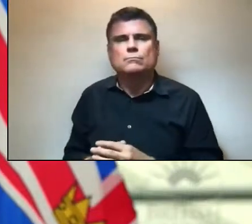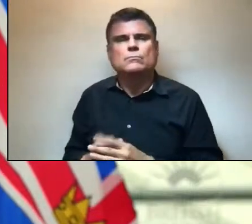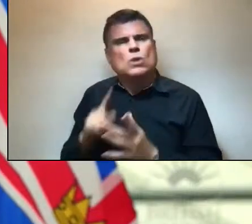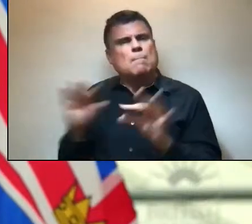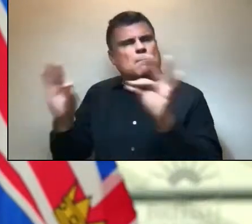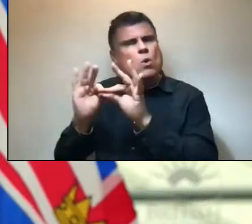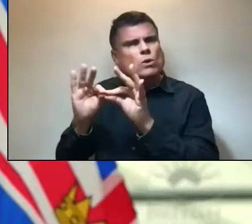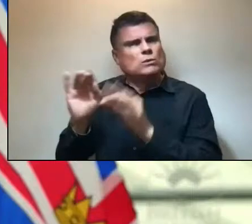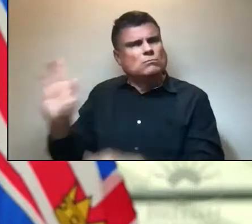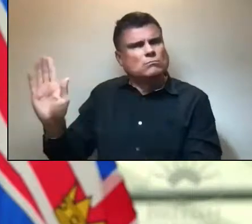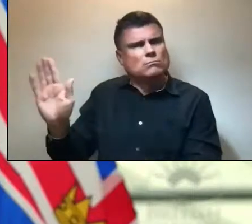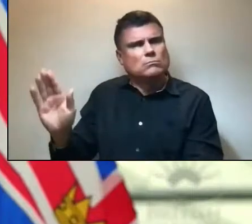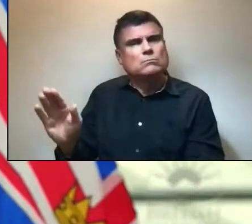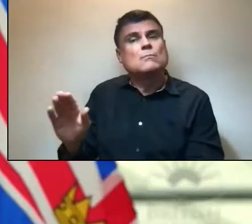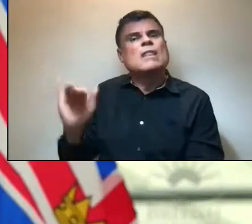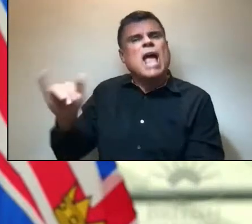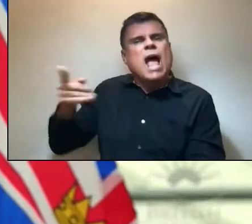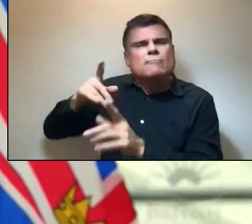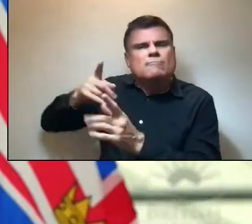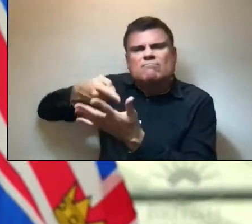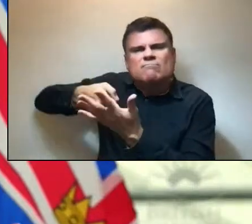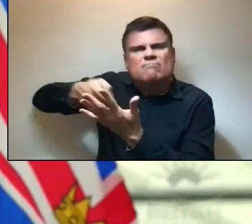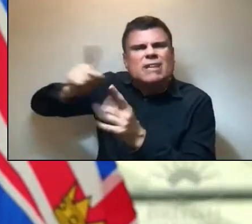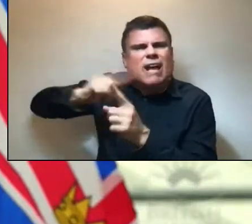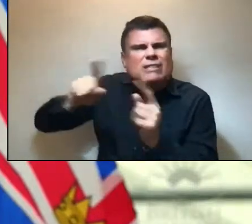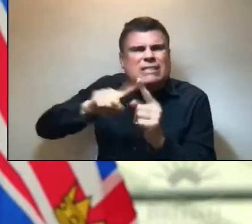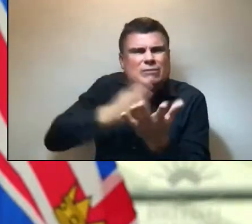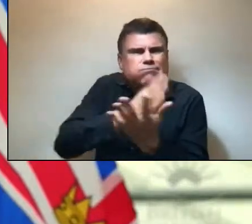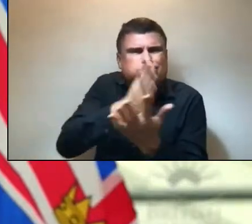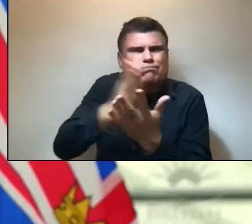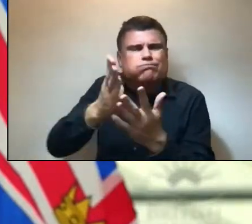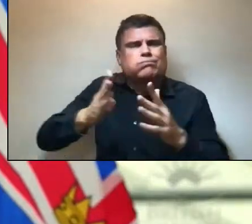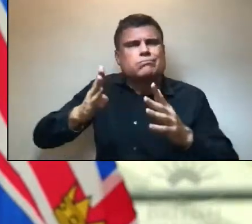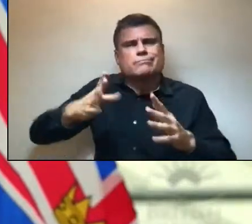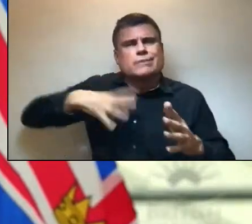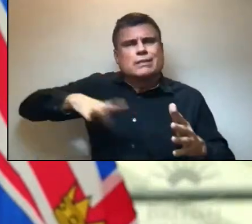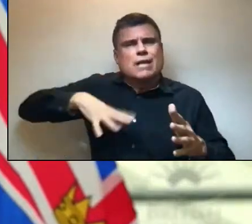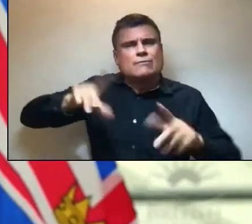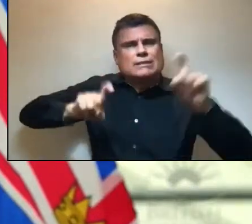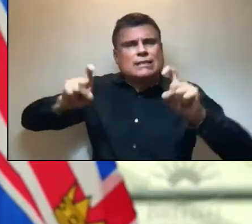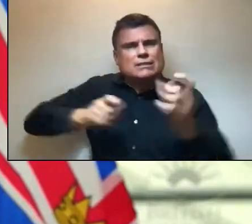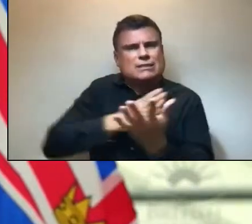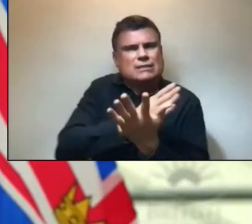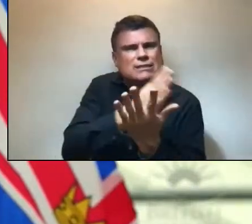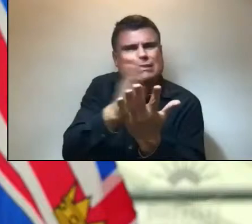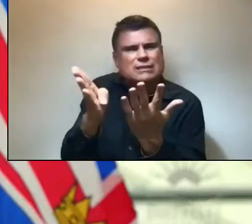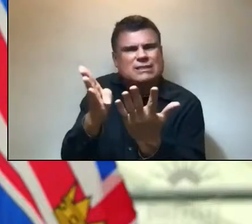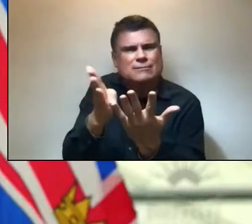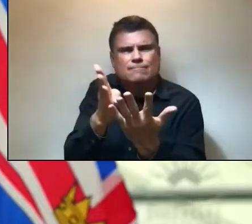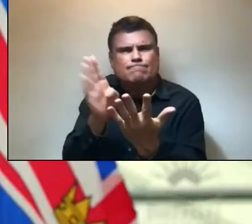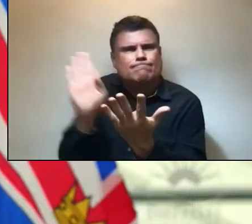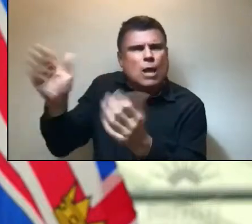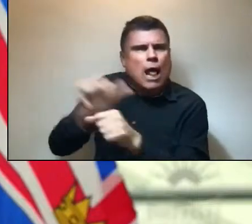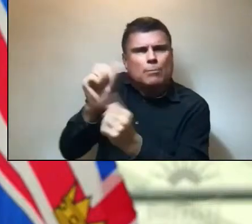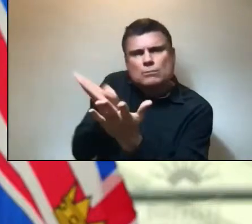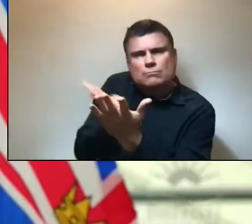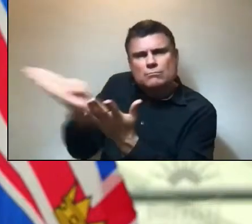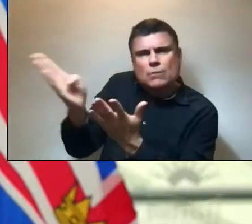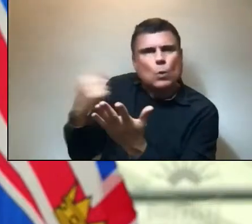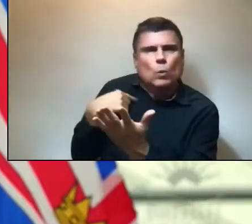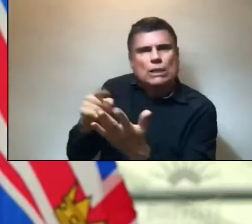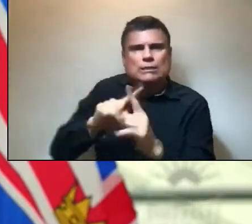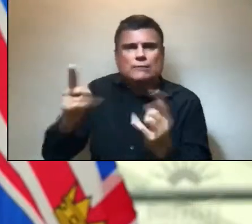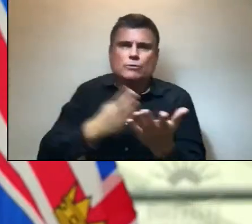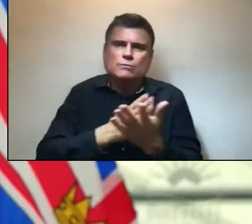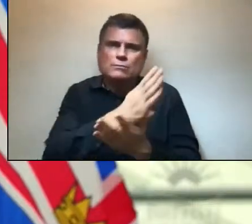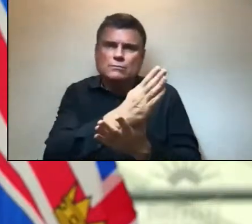one tool. It's one tool in many that we have, and that our testing strategy, as I've mentioned, has been focusing on getting the right test to